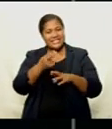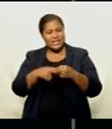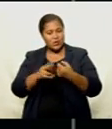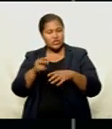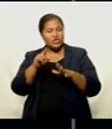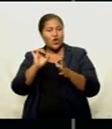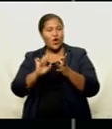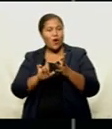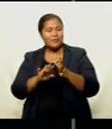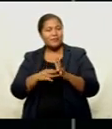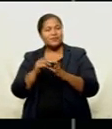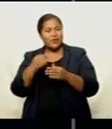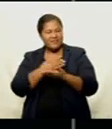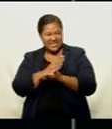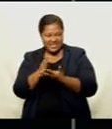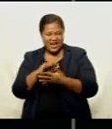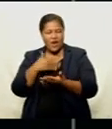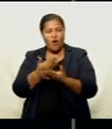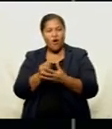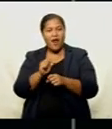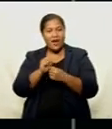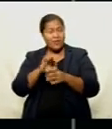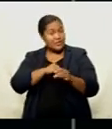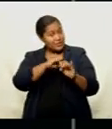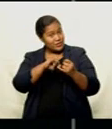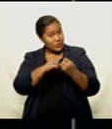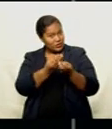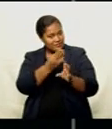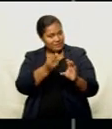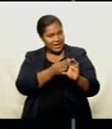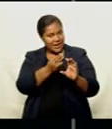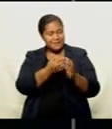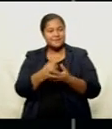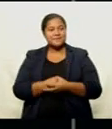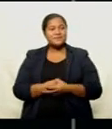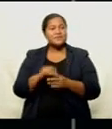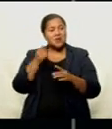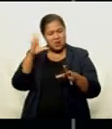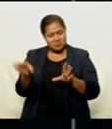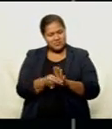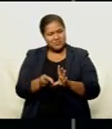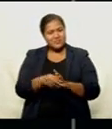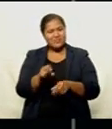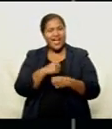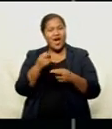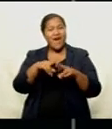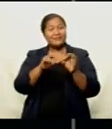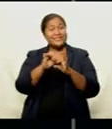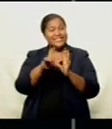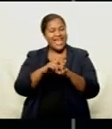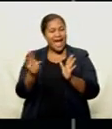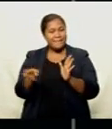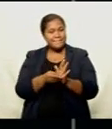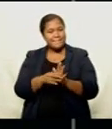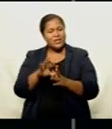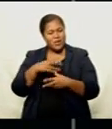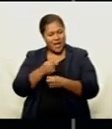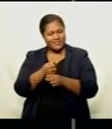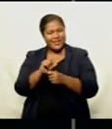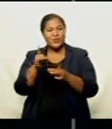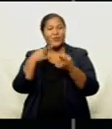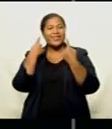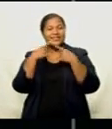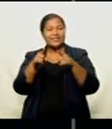fbcnews@fbc.com.fj or share it with us via our various social media accounts. You can also download our FBC News app to keep updated with the